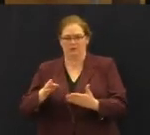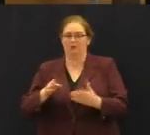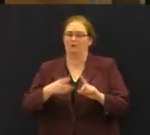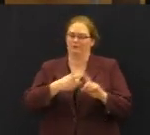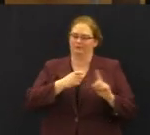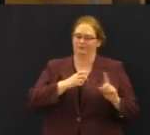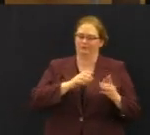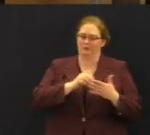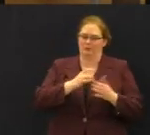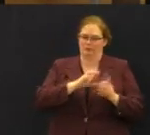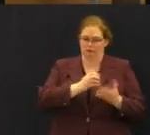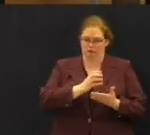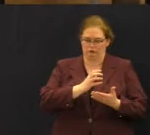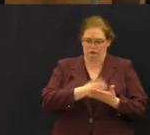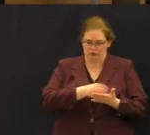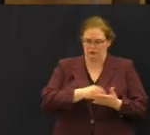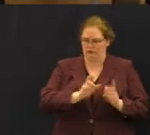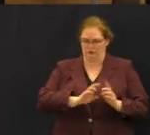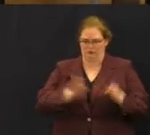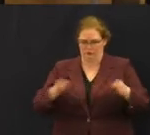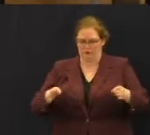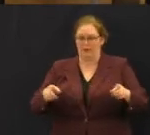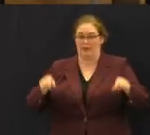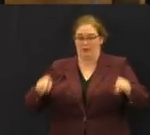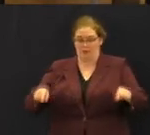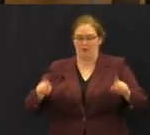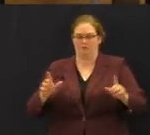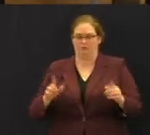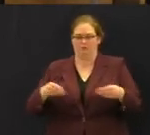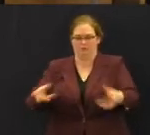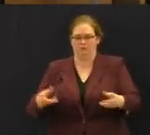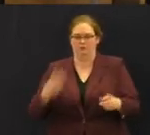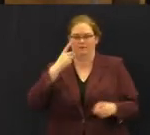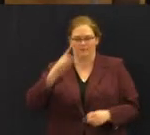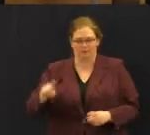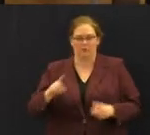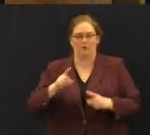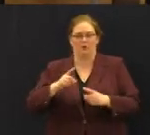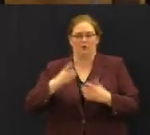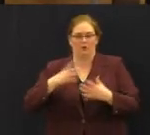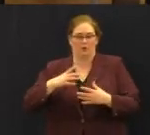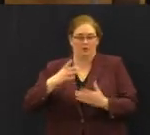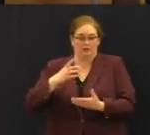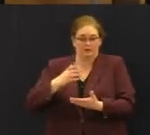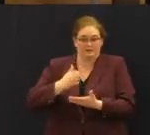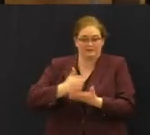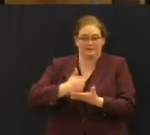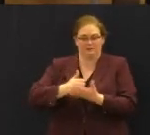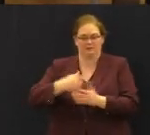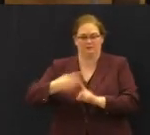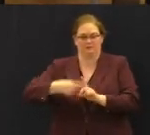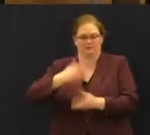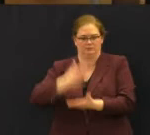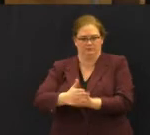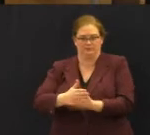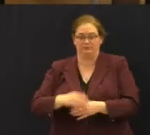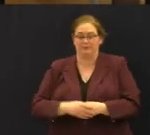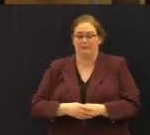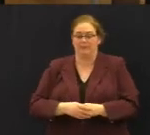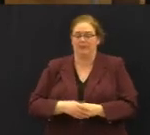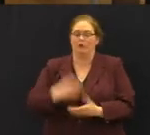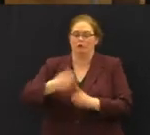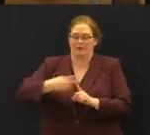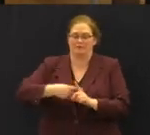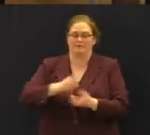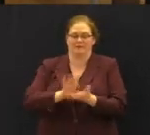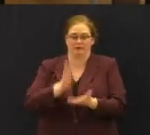Treasury. This is to be utilized for rental and utility assistance to prevent evictions. With this funding, Bucks County has established the Bucks